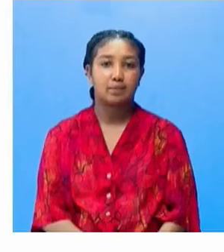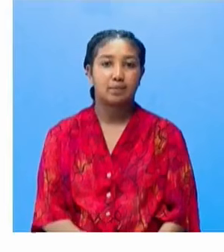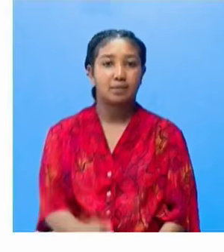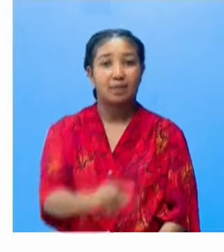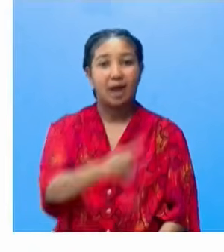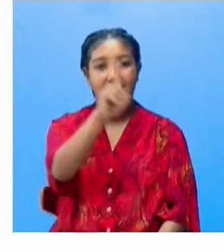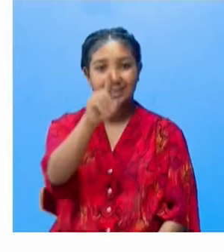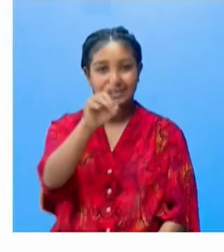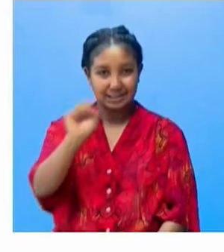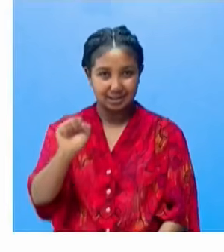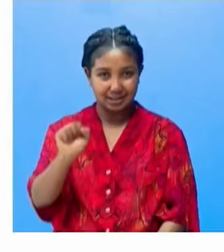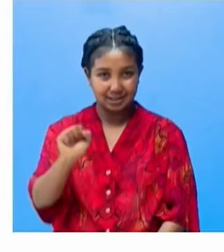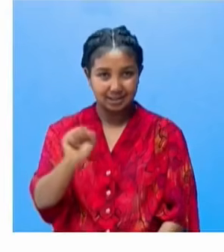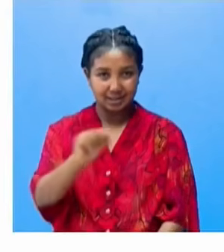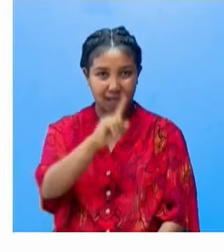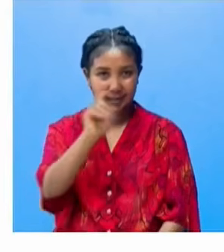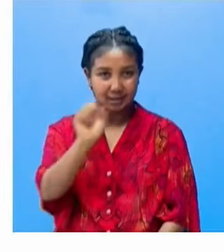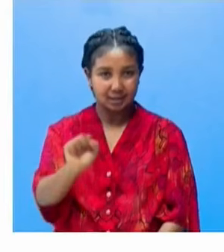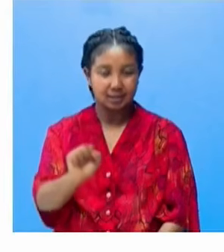asks